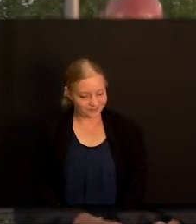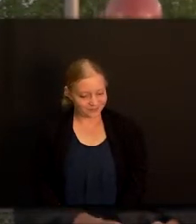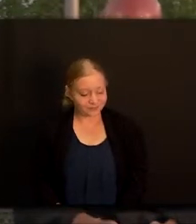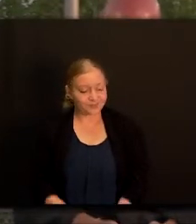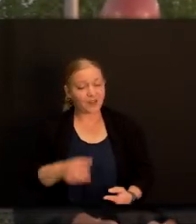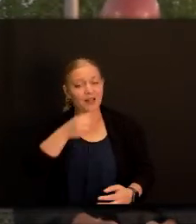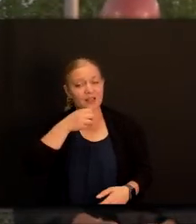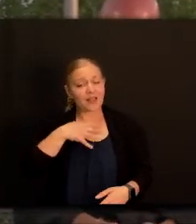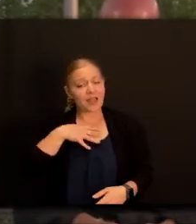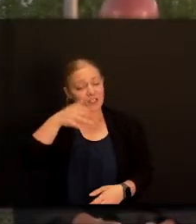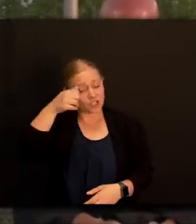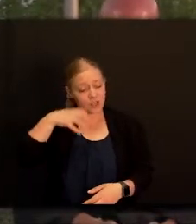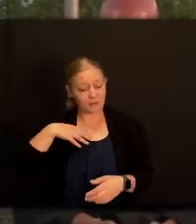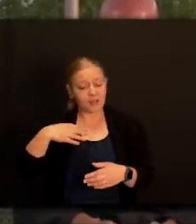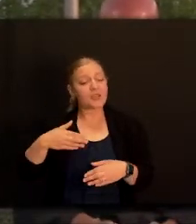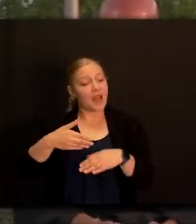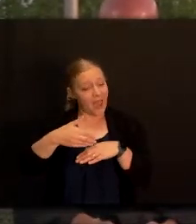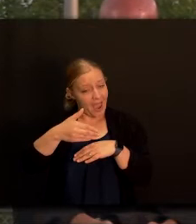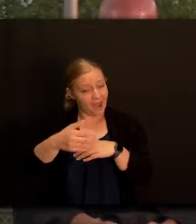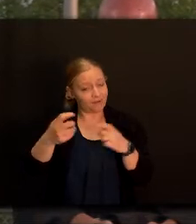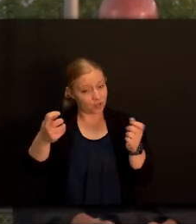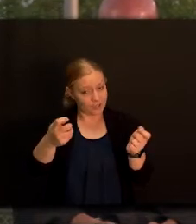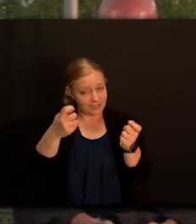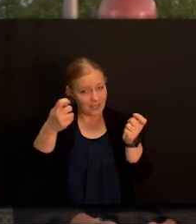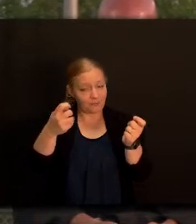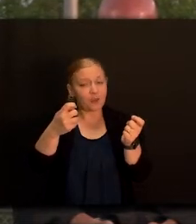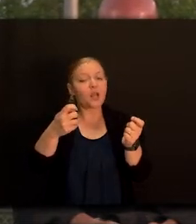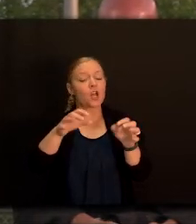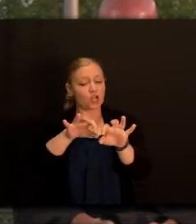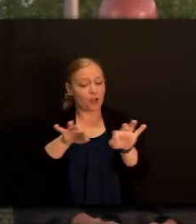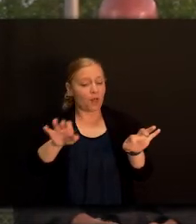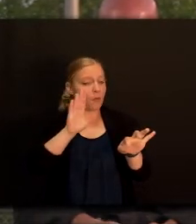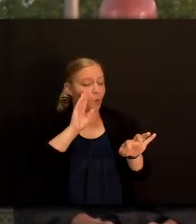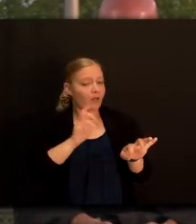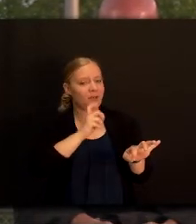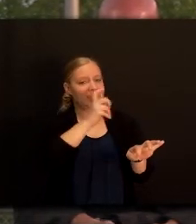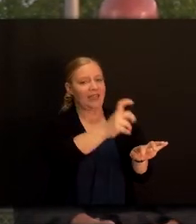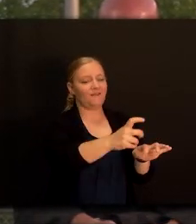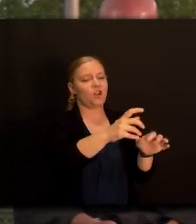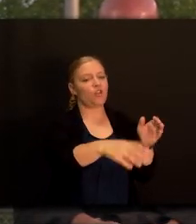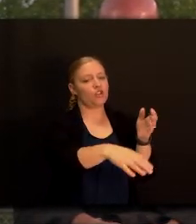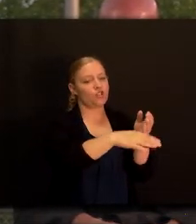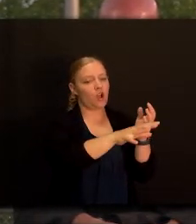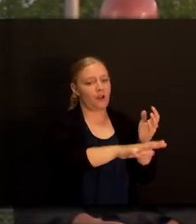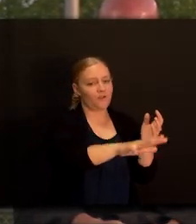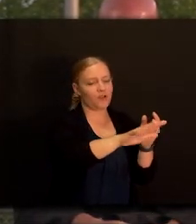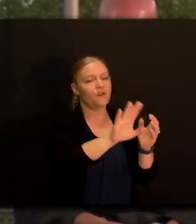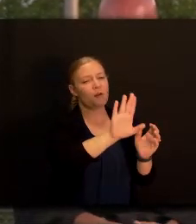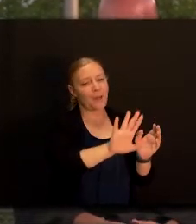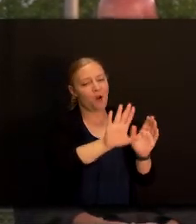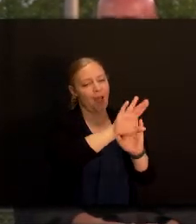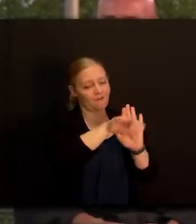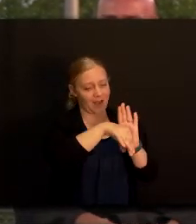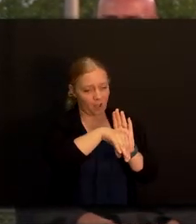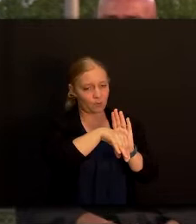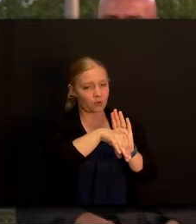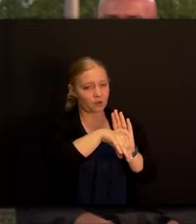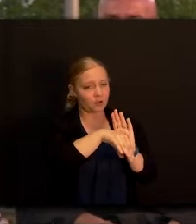Ladies and gentlemen, following the ceremony, diplomas will be distributed on the soccer field for approximately the next 30 minutes,